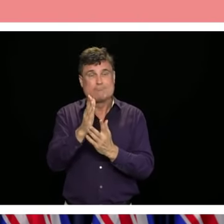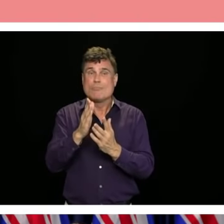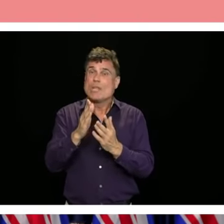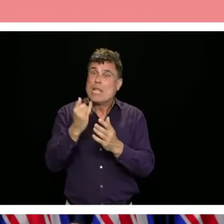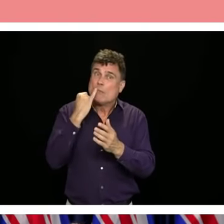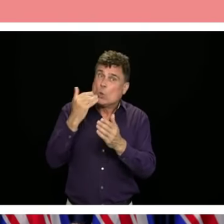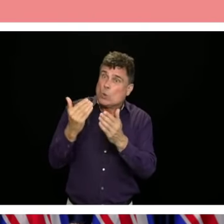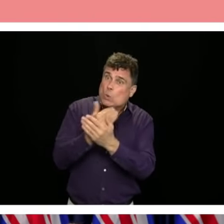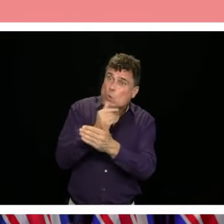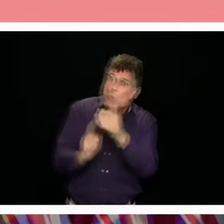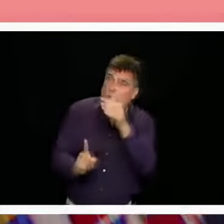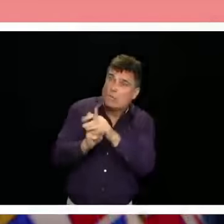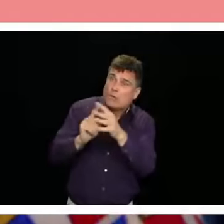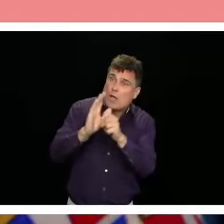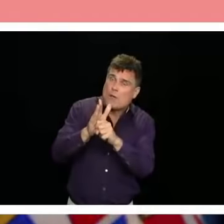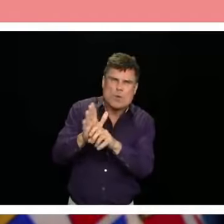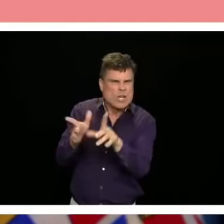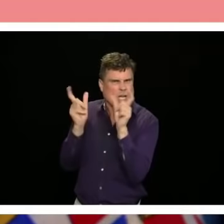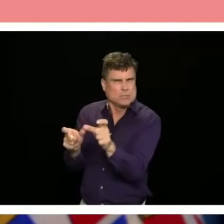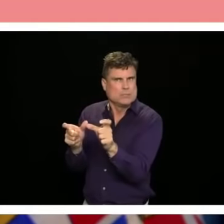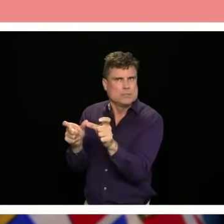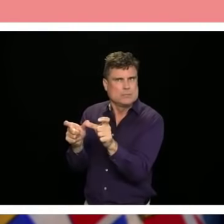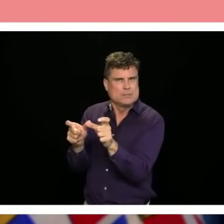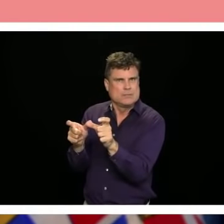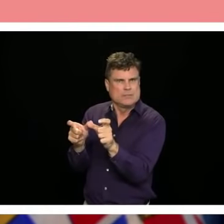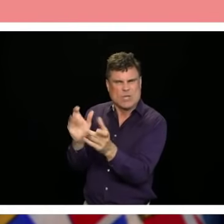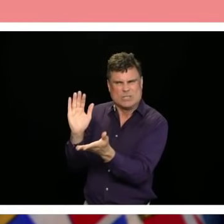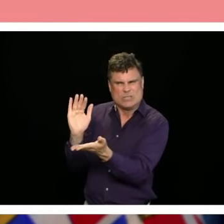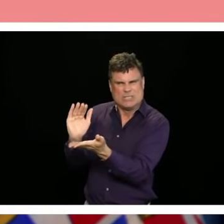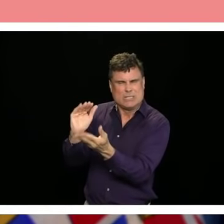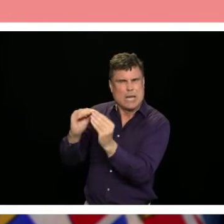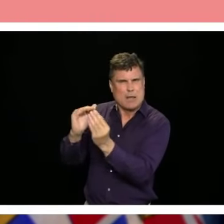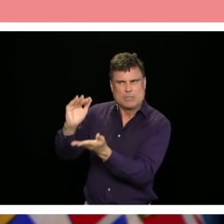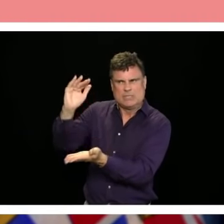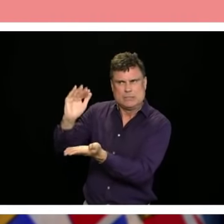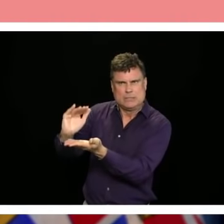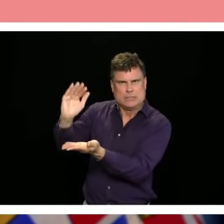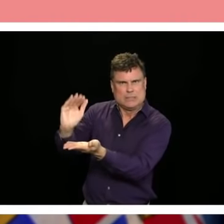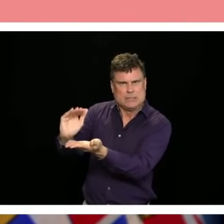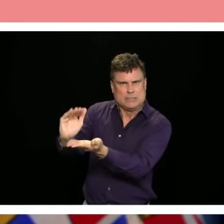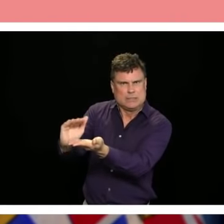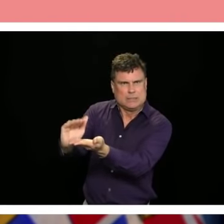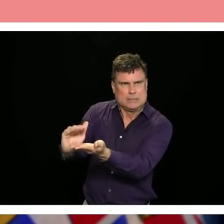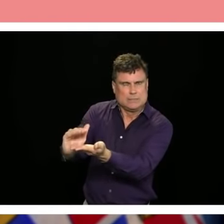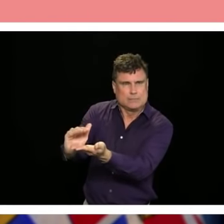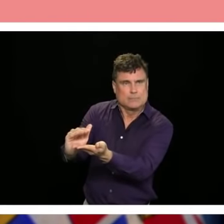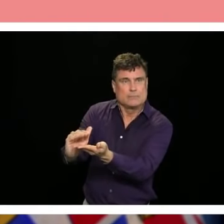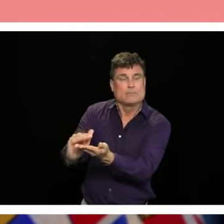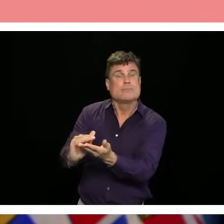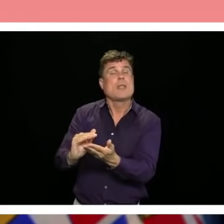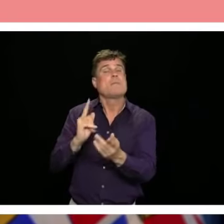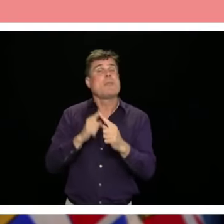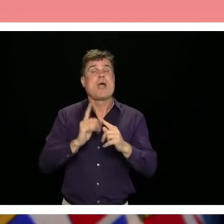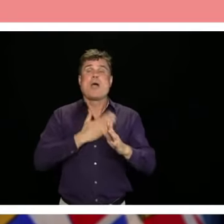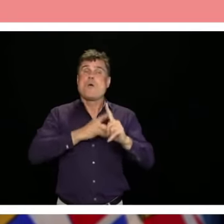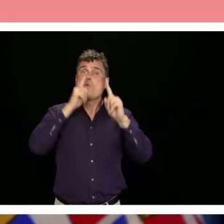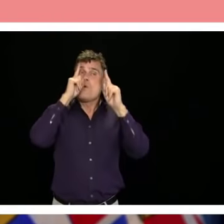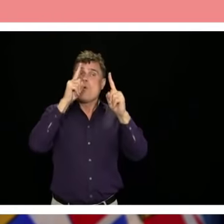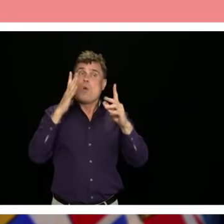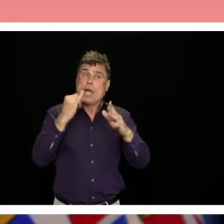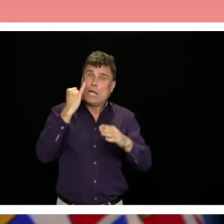one more thing, just that, you know, this our approach moving forward is